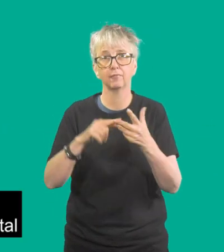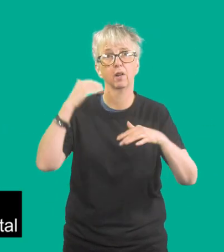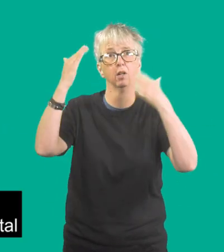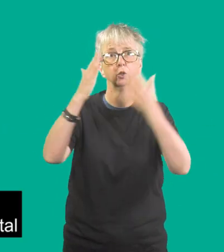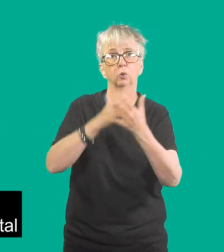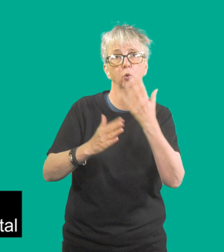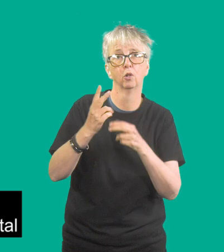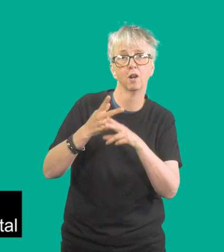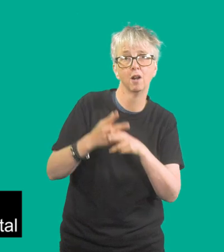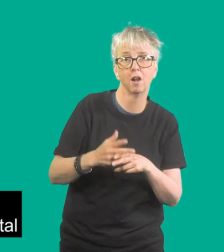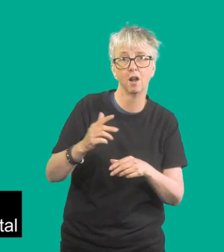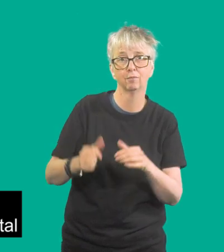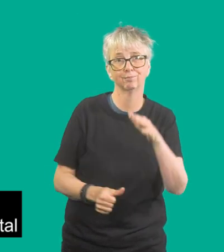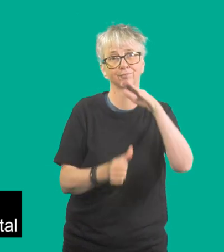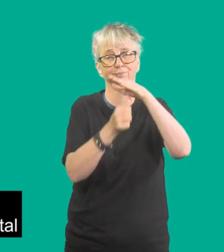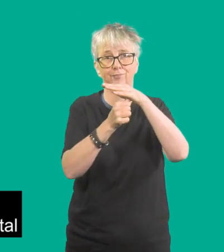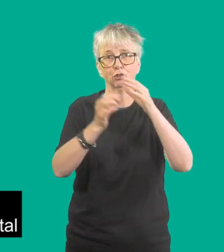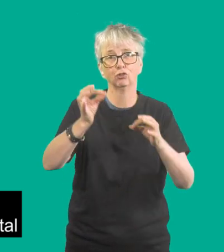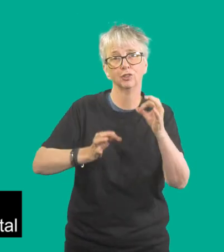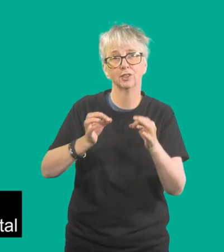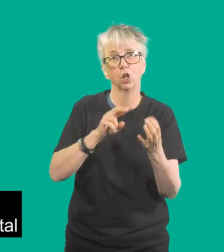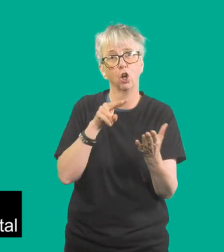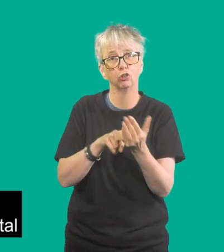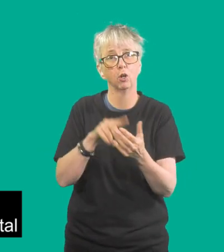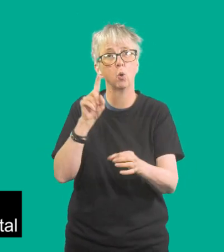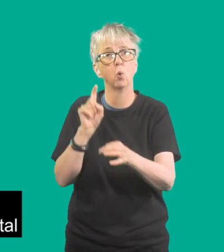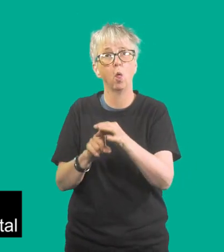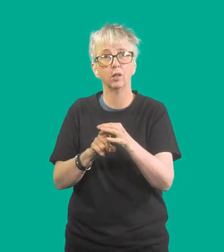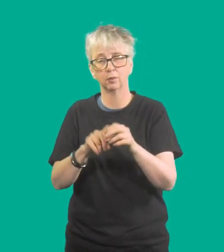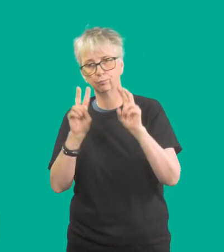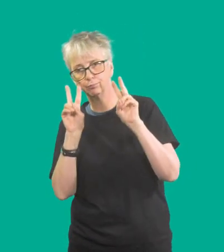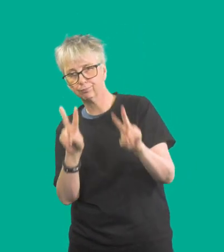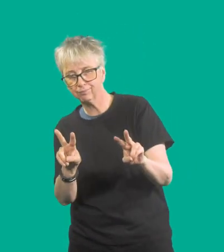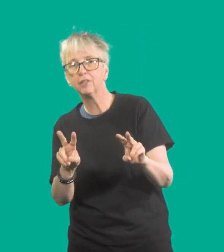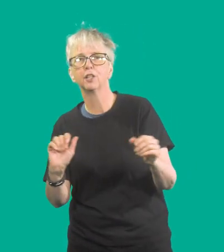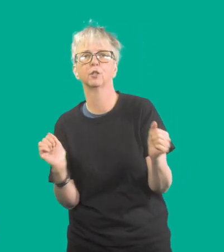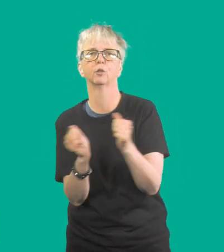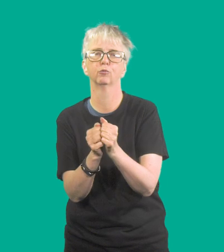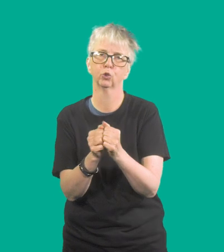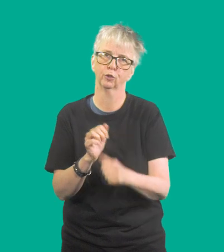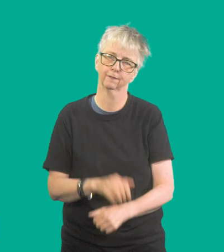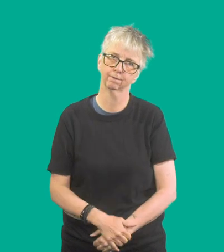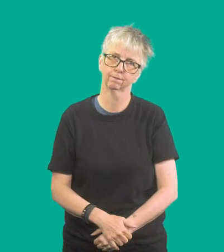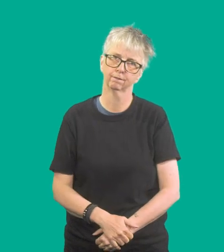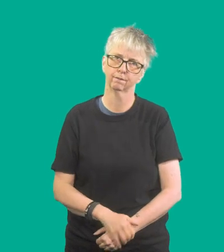Contact. View SharePoint Adult Social Care Information Portal Accessible